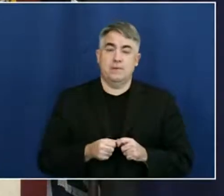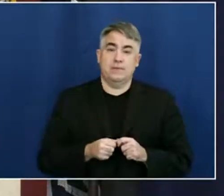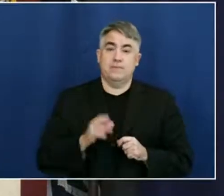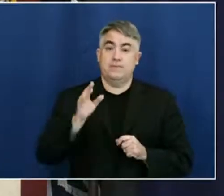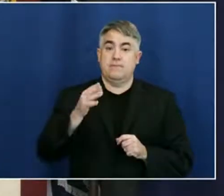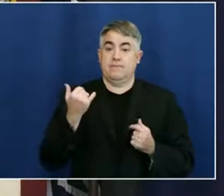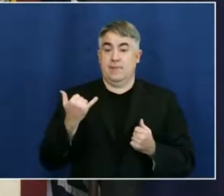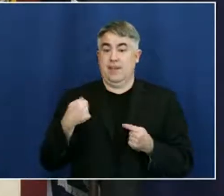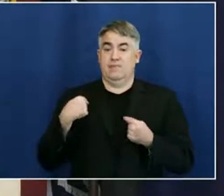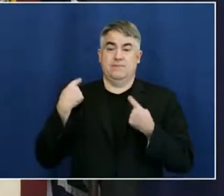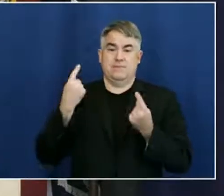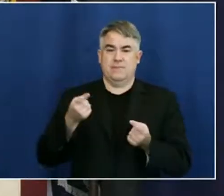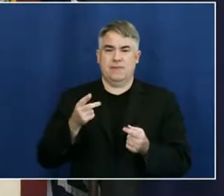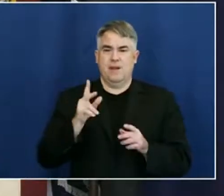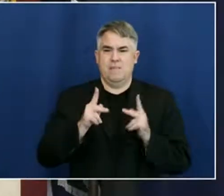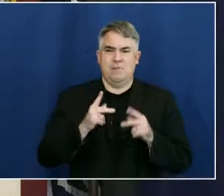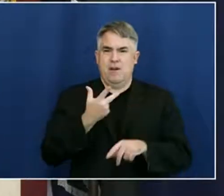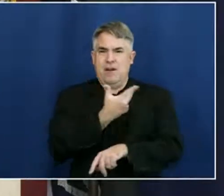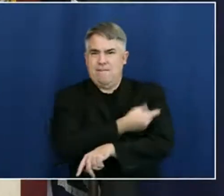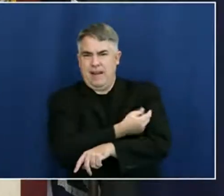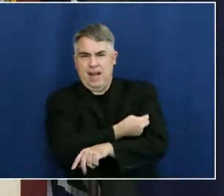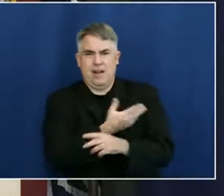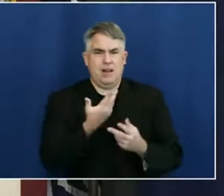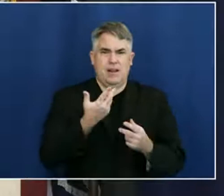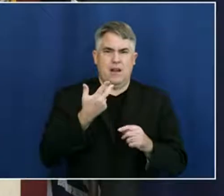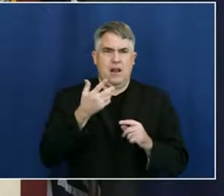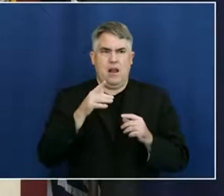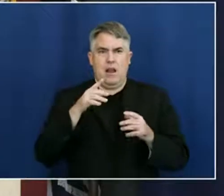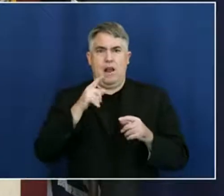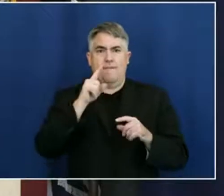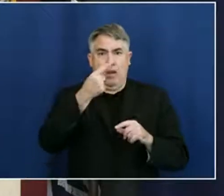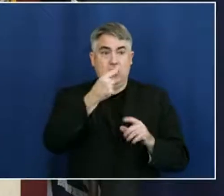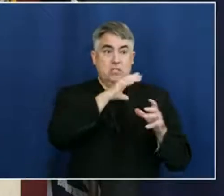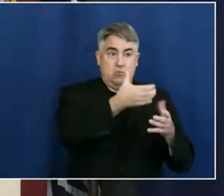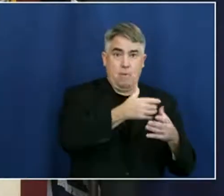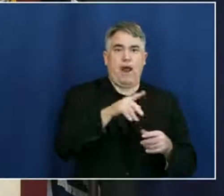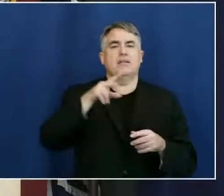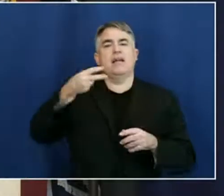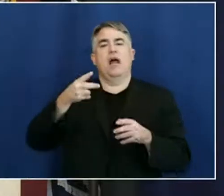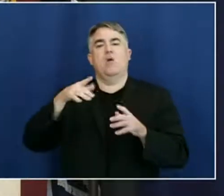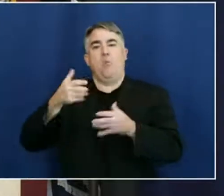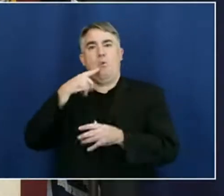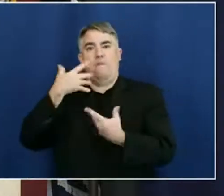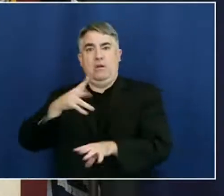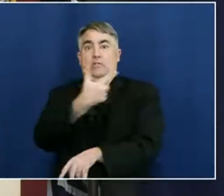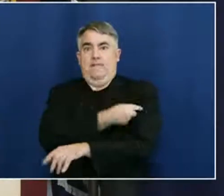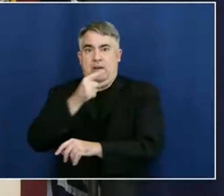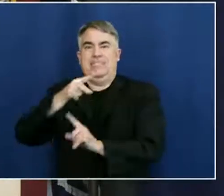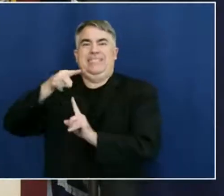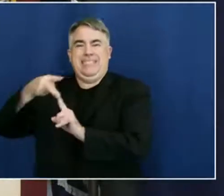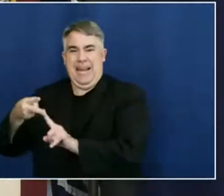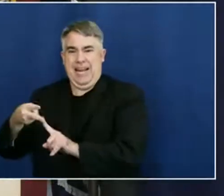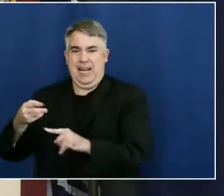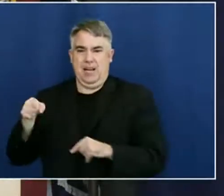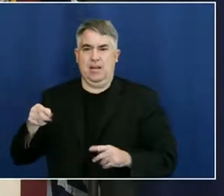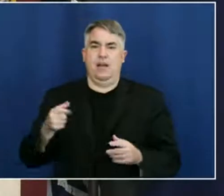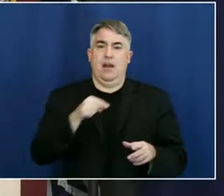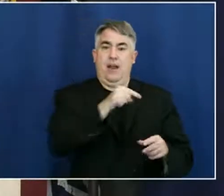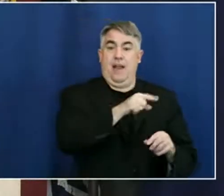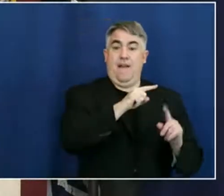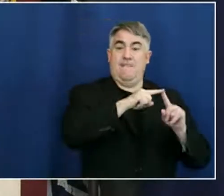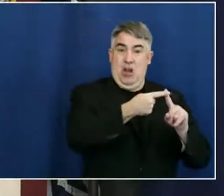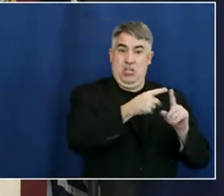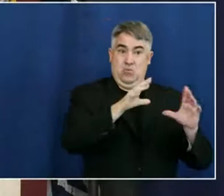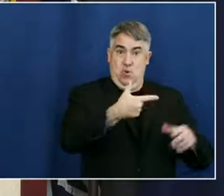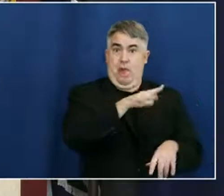new vaccines come in, we honor second dose appointments first, and then with what we have left over, we open up